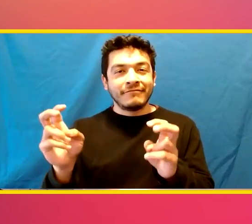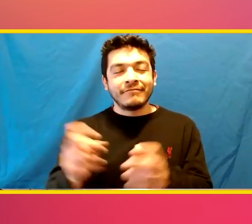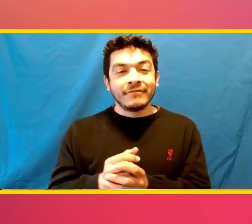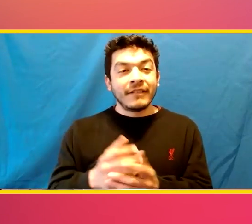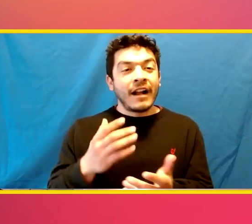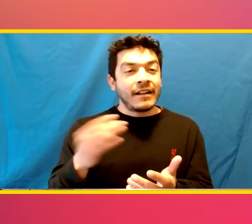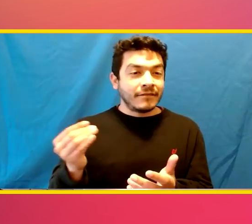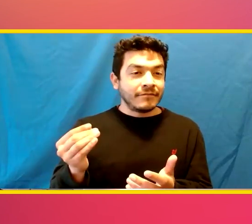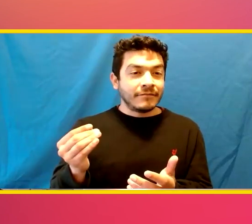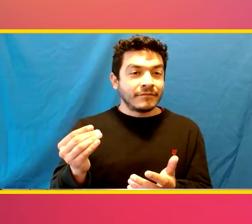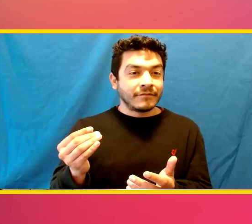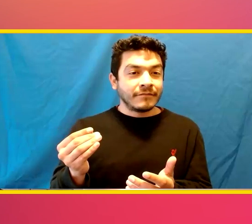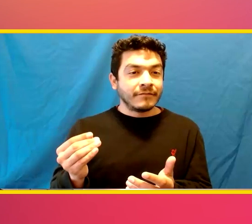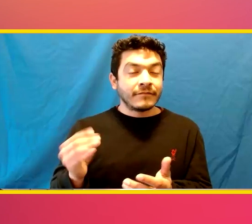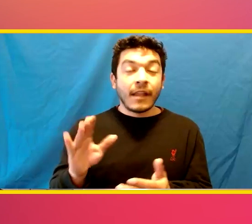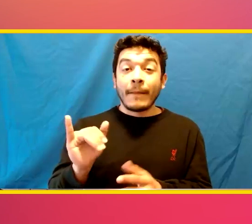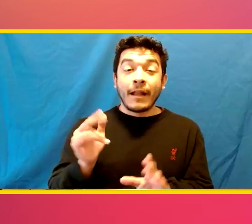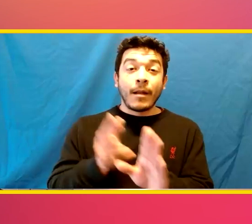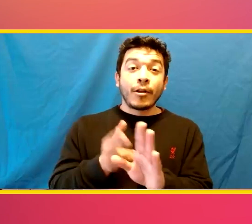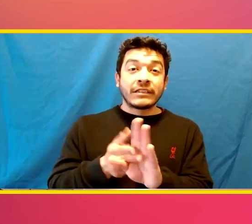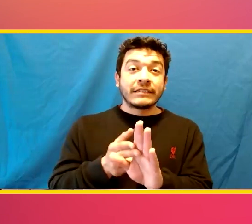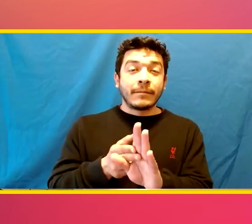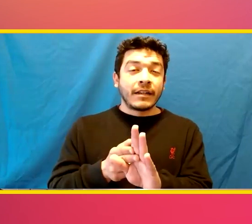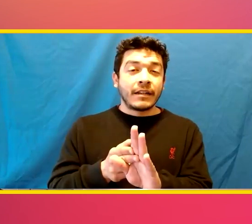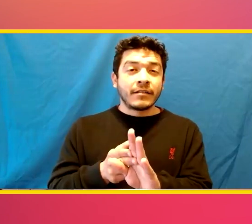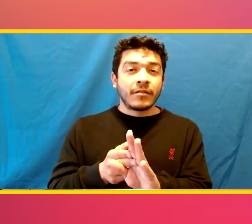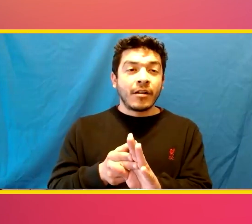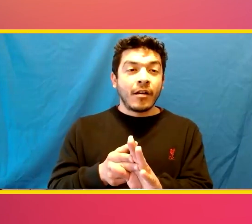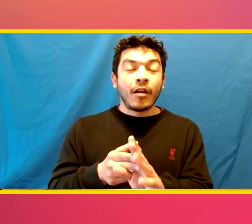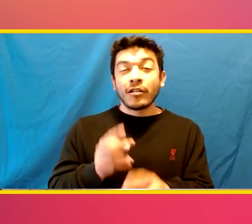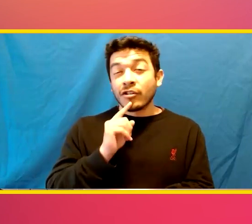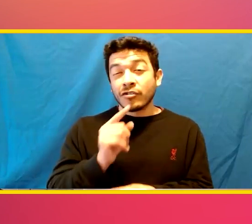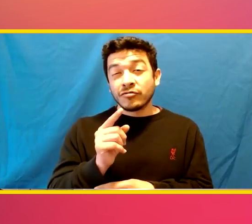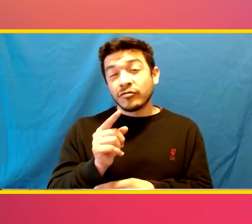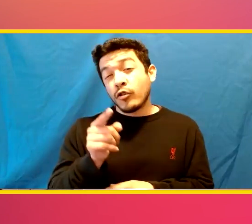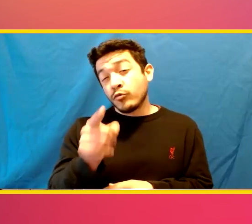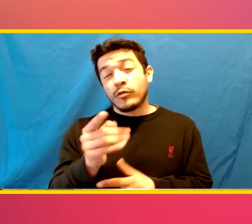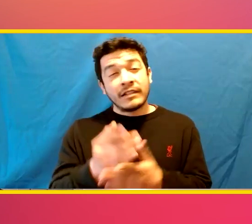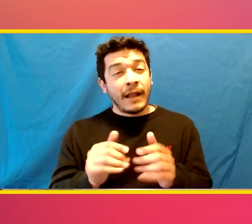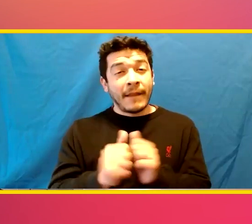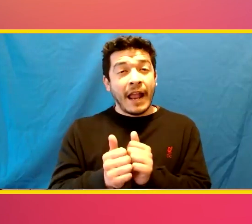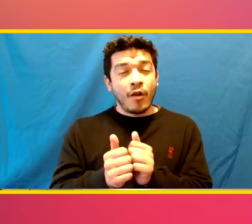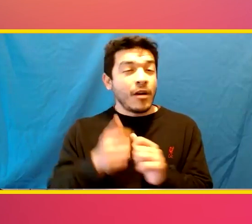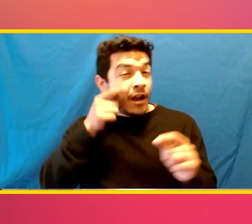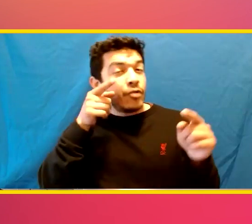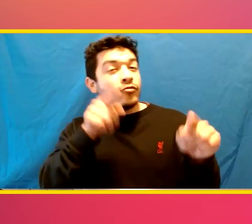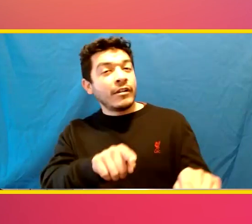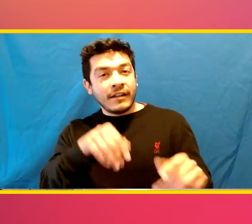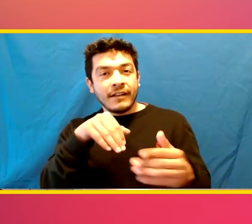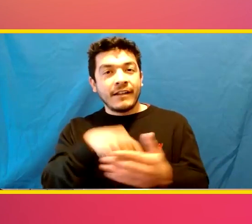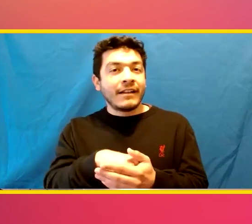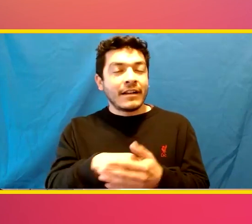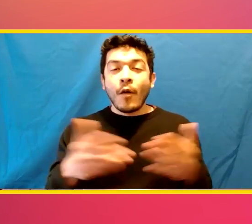and by participating, are you somehow being complicit